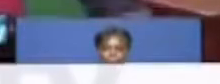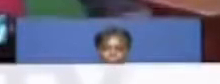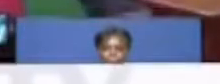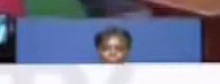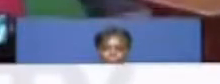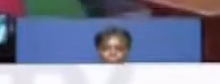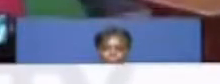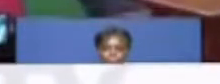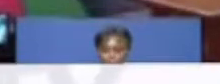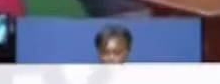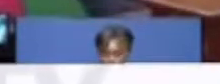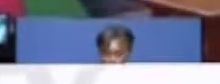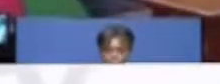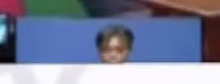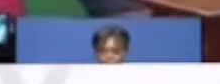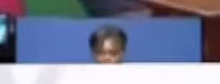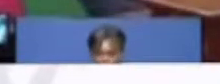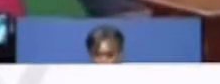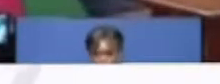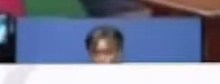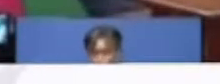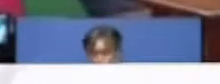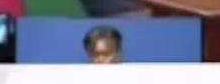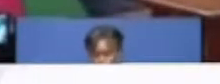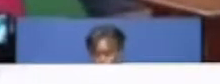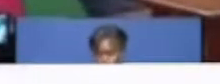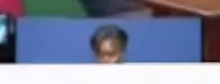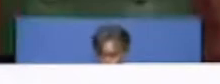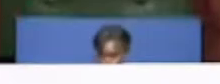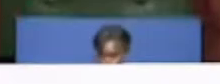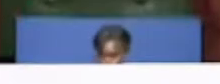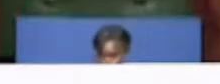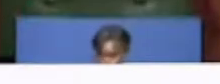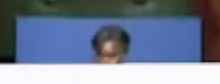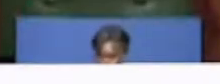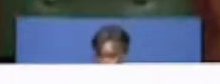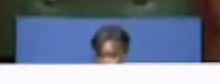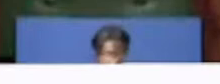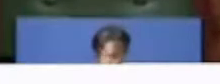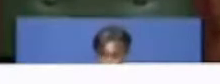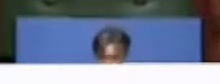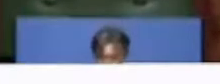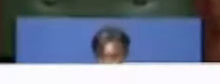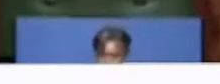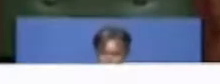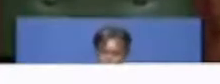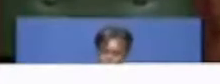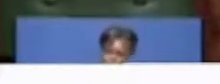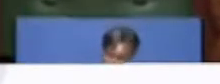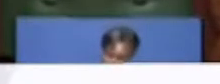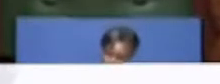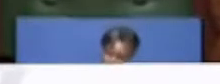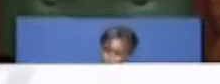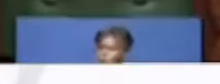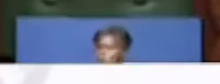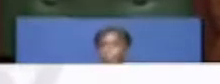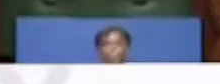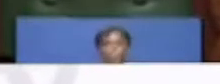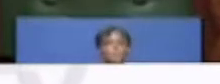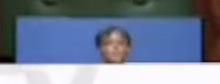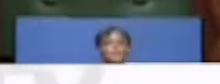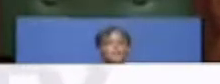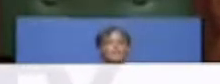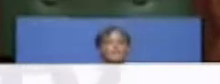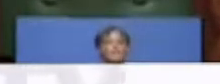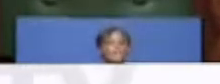The First Amendment to our Constitution would have ensured that 50% of all senators were women. And the